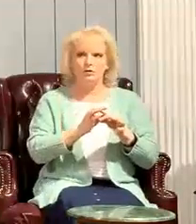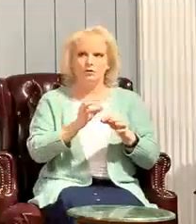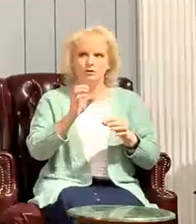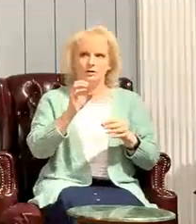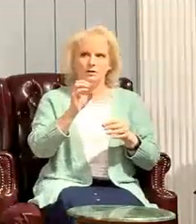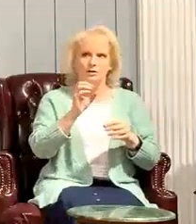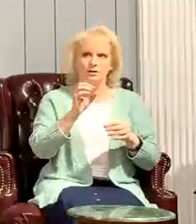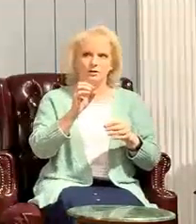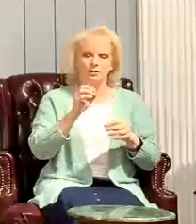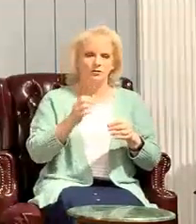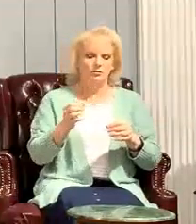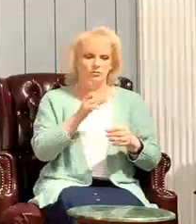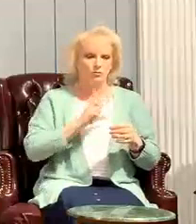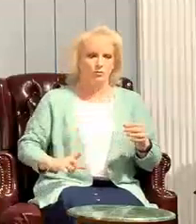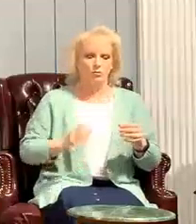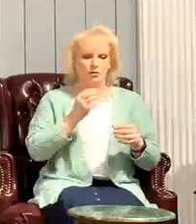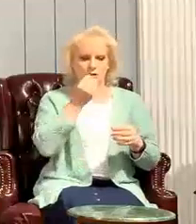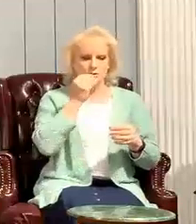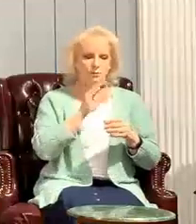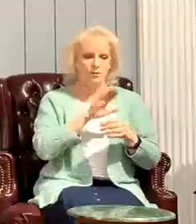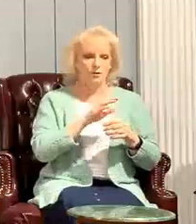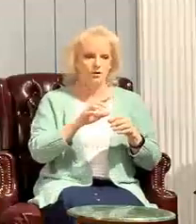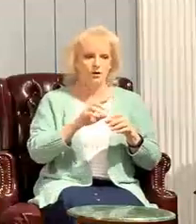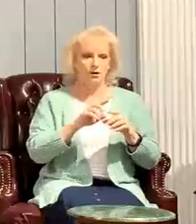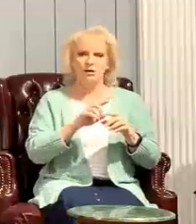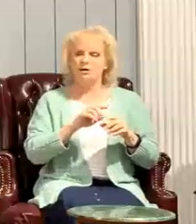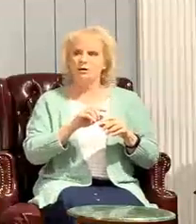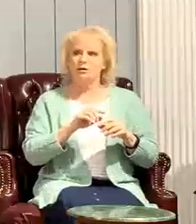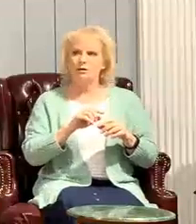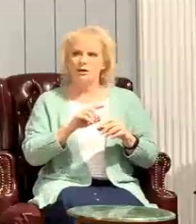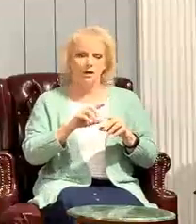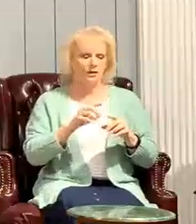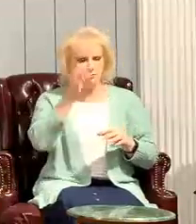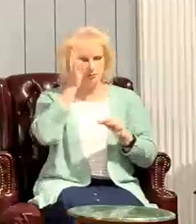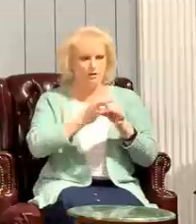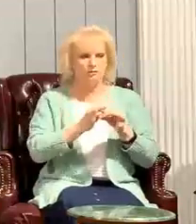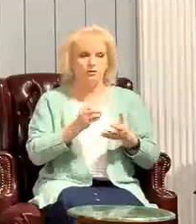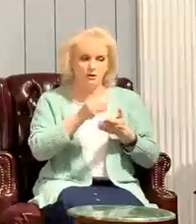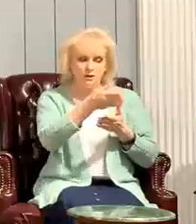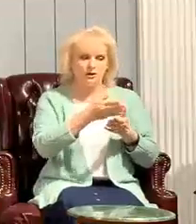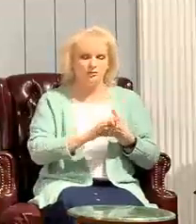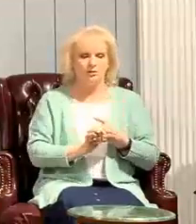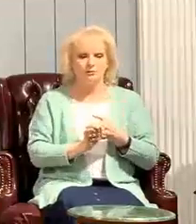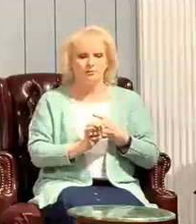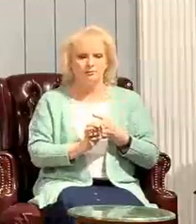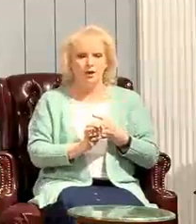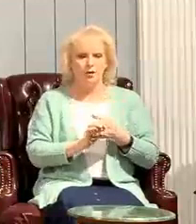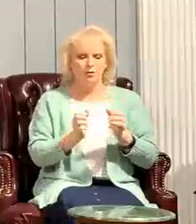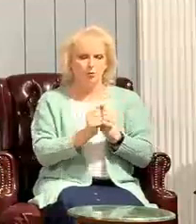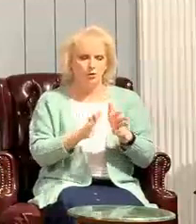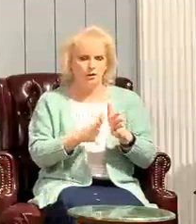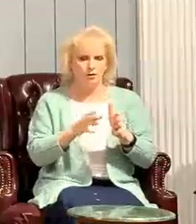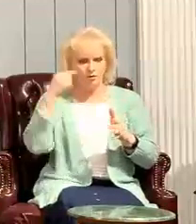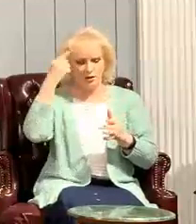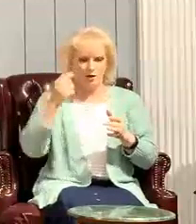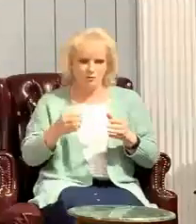the government made him do it. So he said, this is impractical. You have a system where you don't have any government backing.